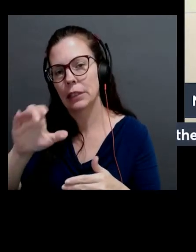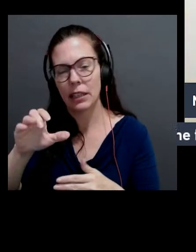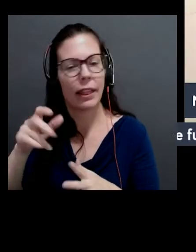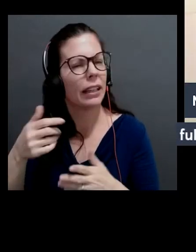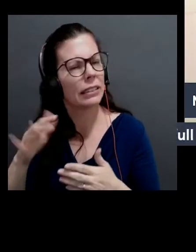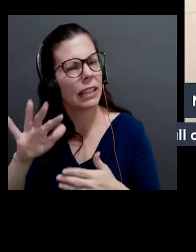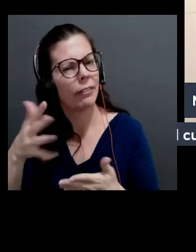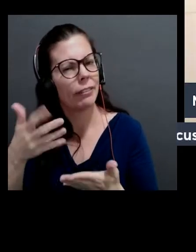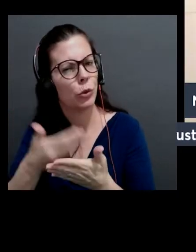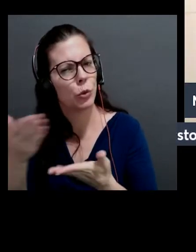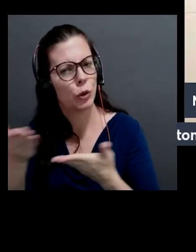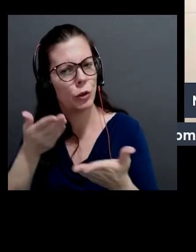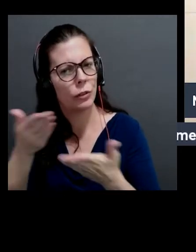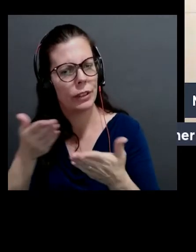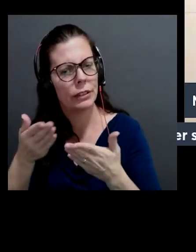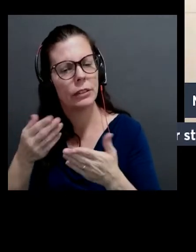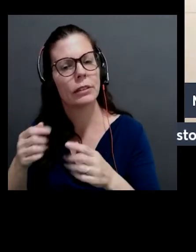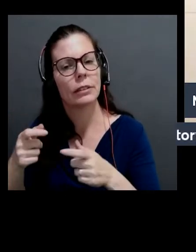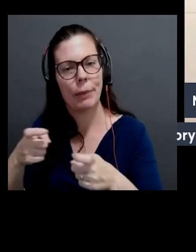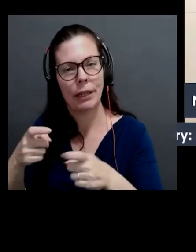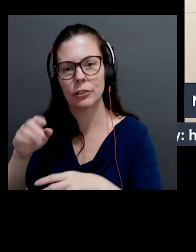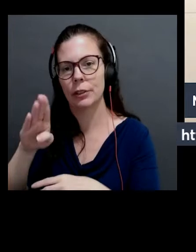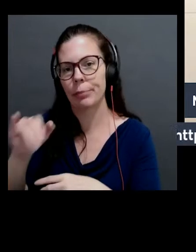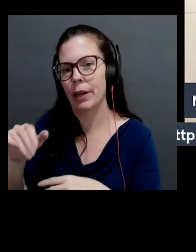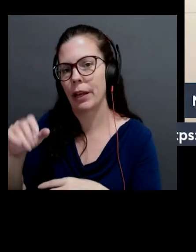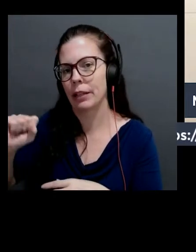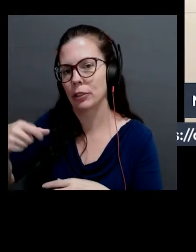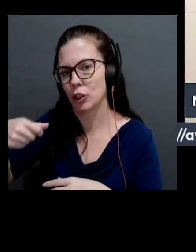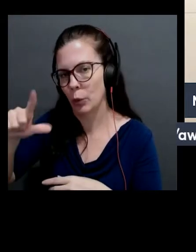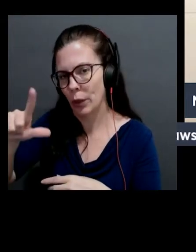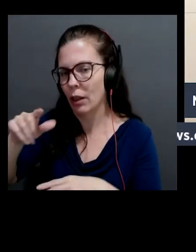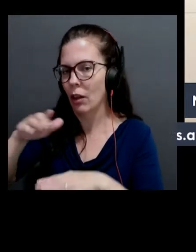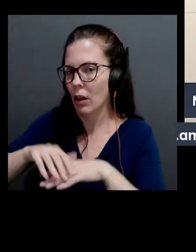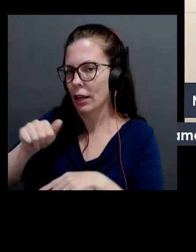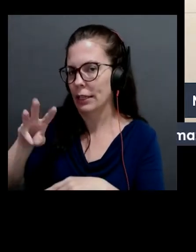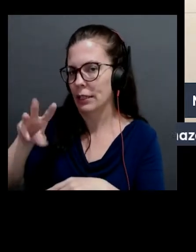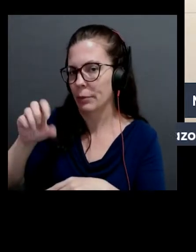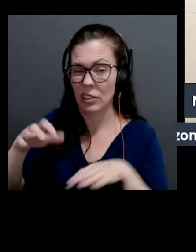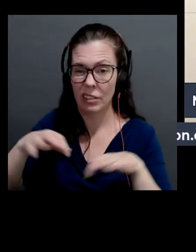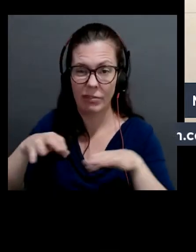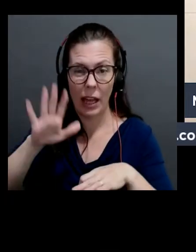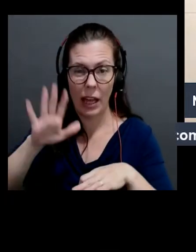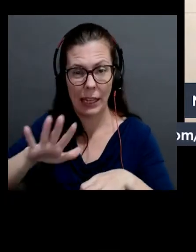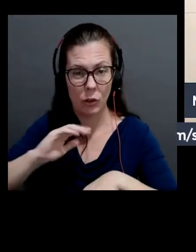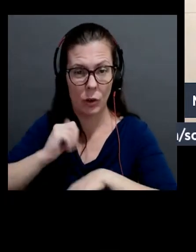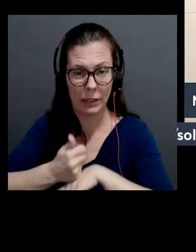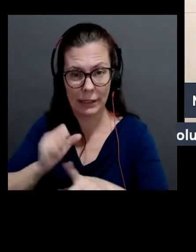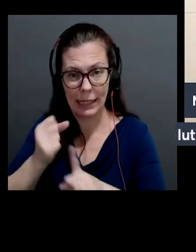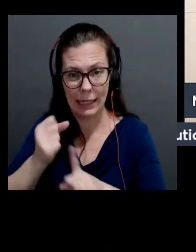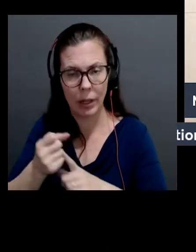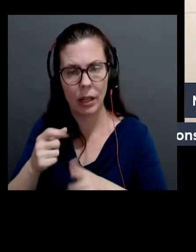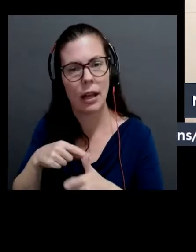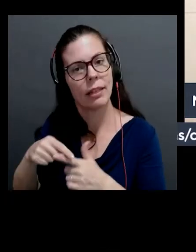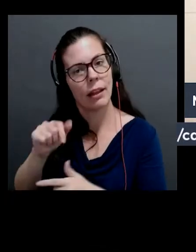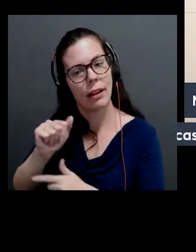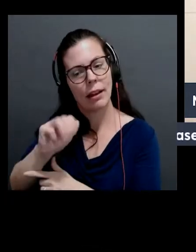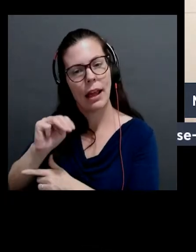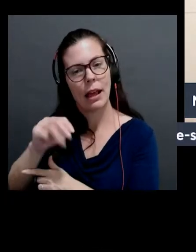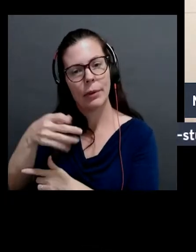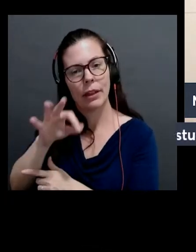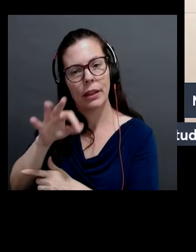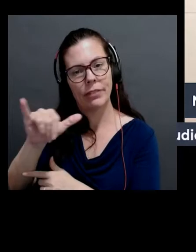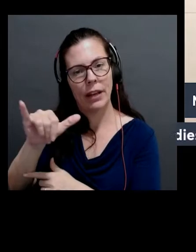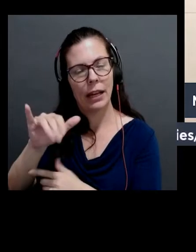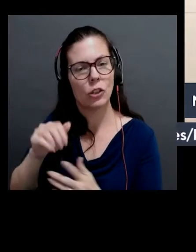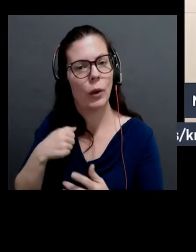it's managed GraphQL right on AWS. So you can define your schema, and with the power of Amplify, even you can have all of your